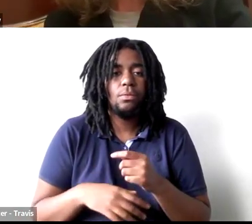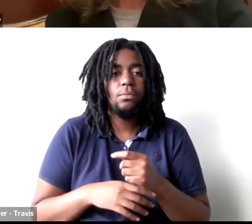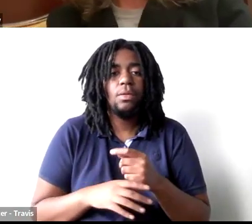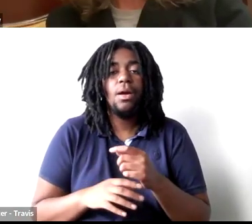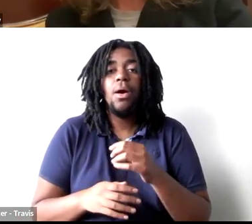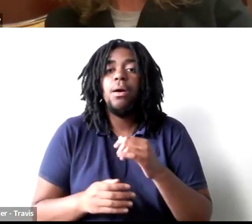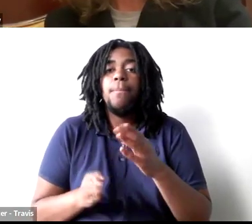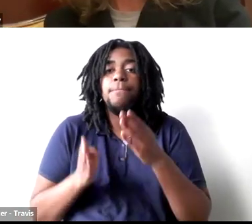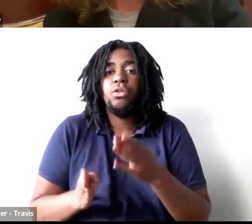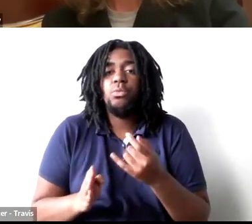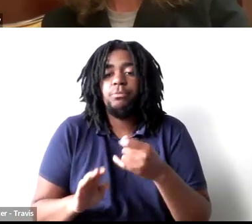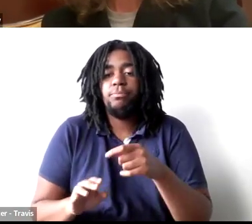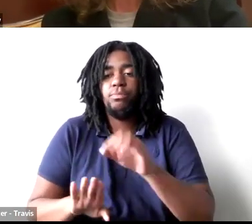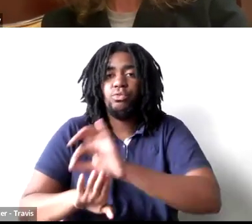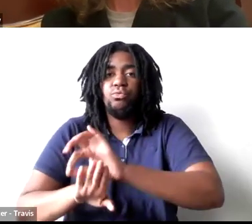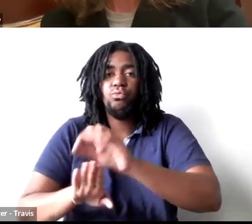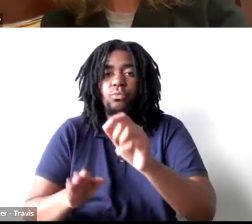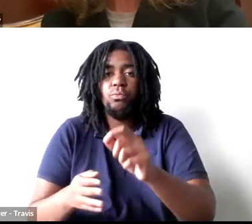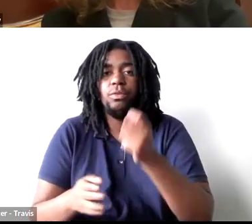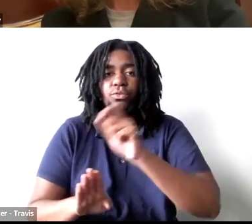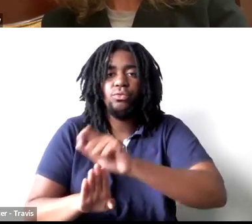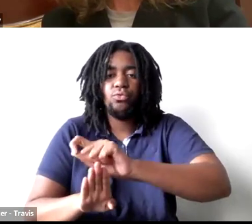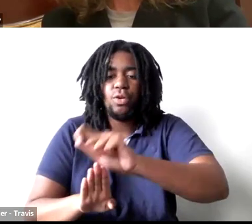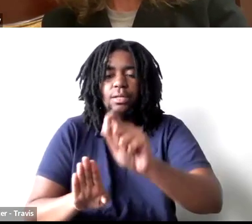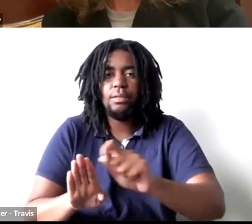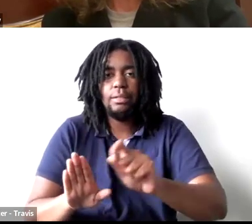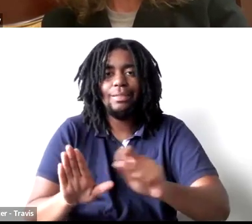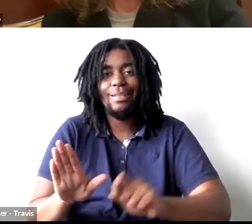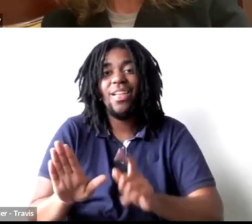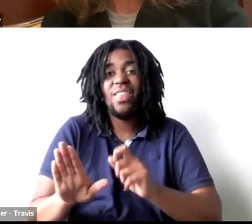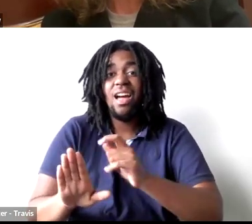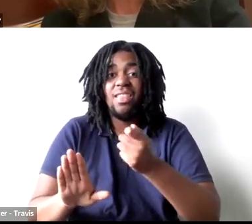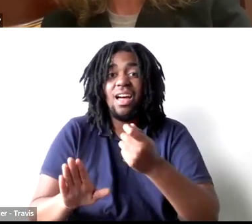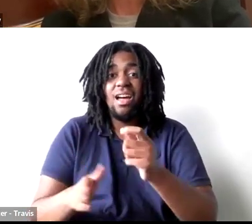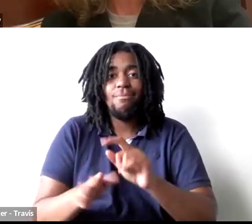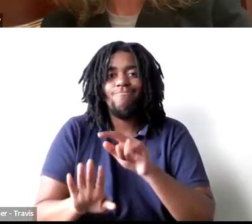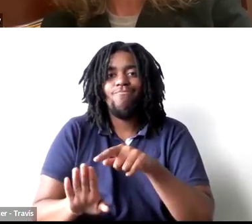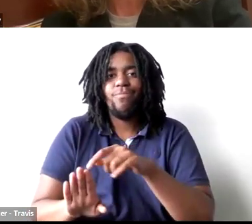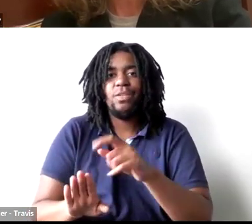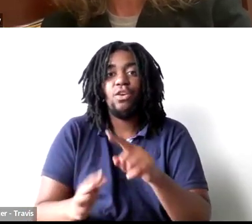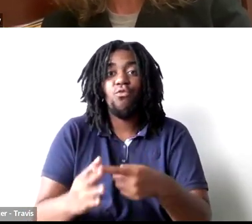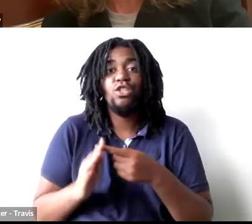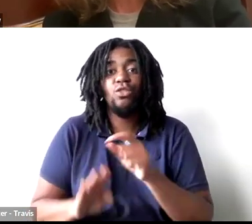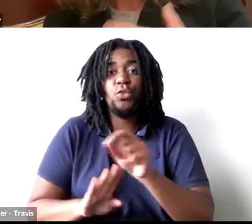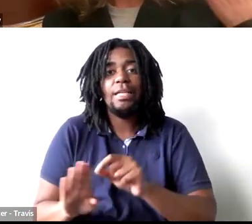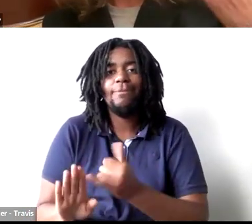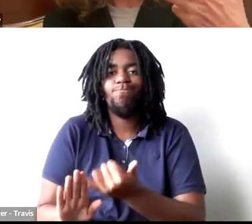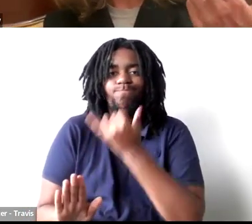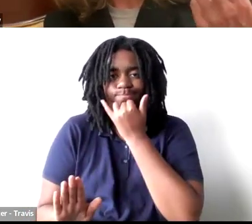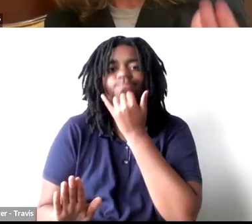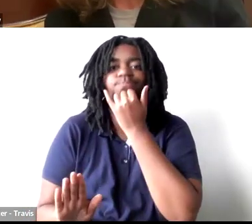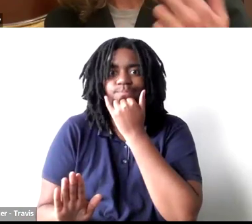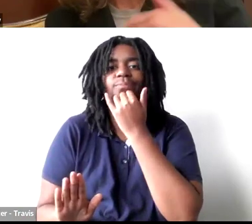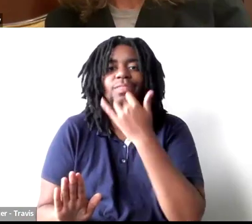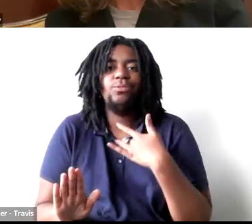face. Sometimes it was wildly inaccurate, and he was essentially then taking what was traced from